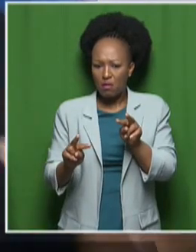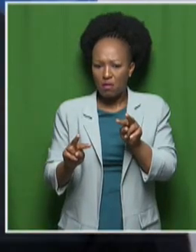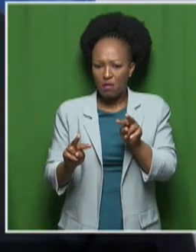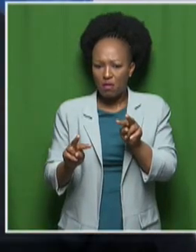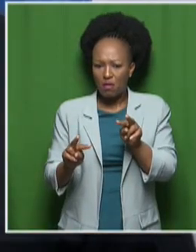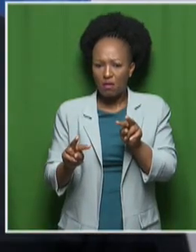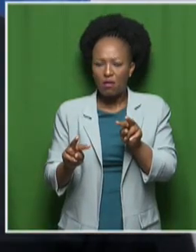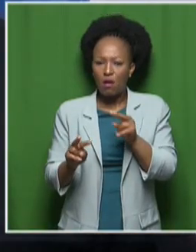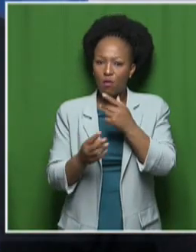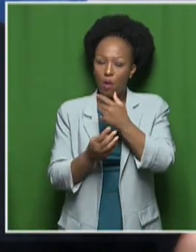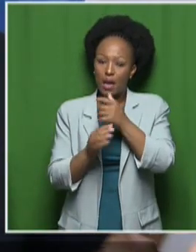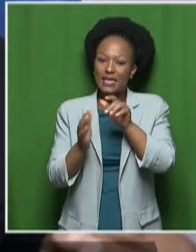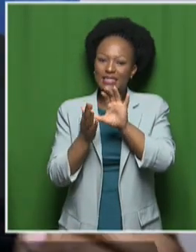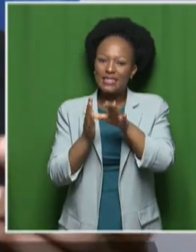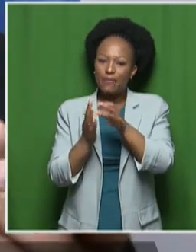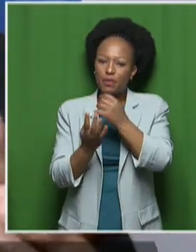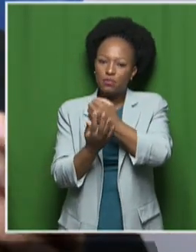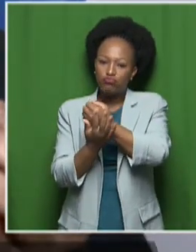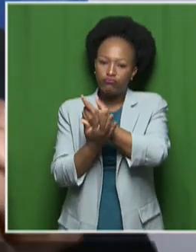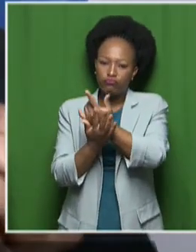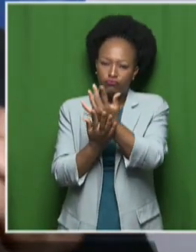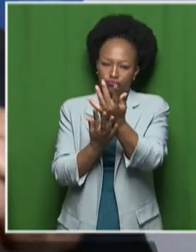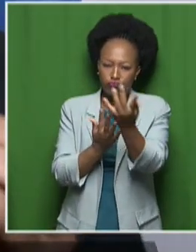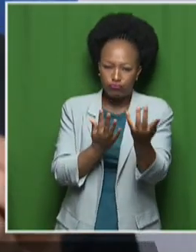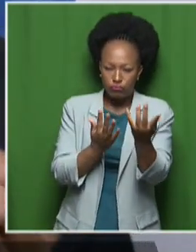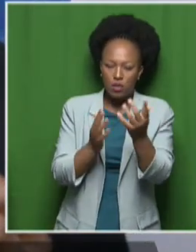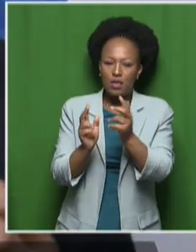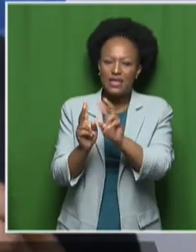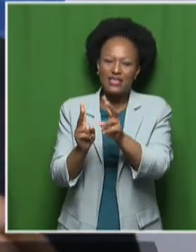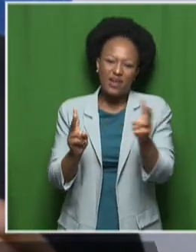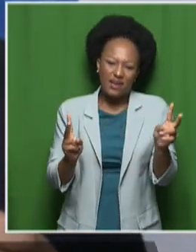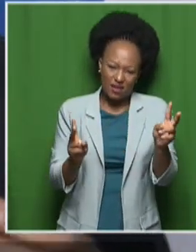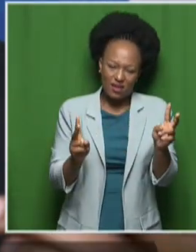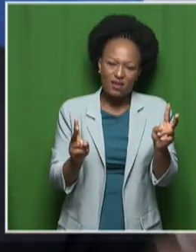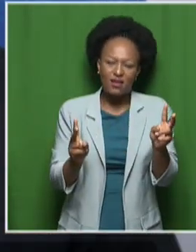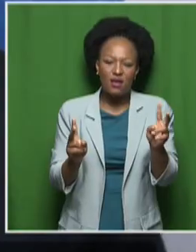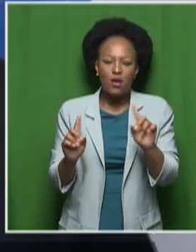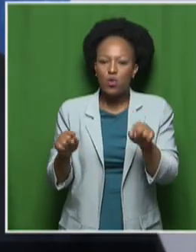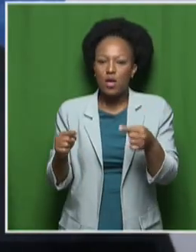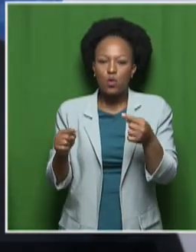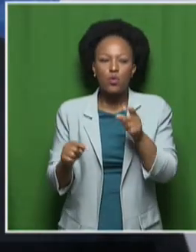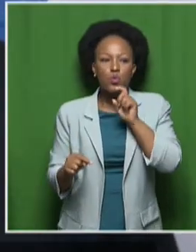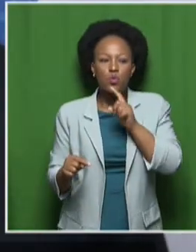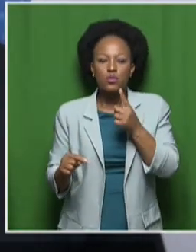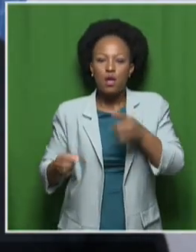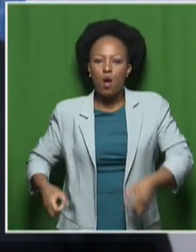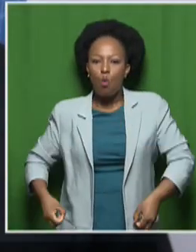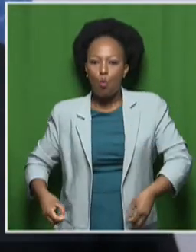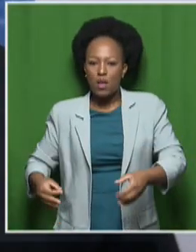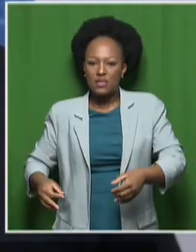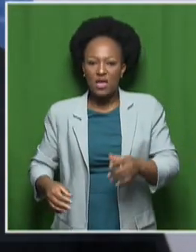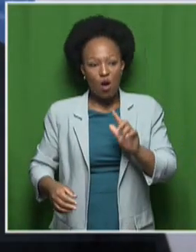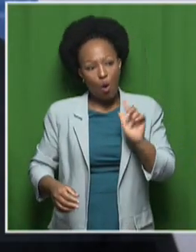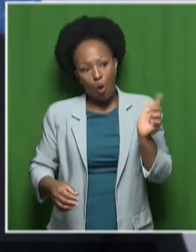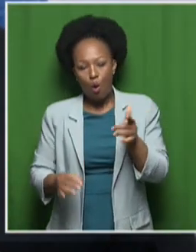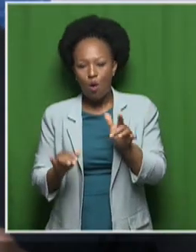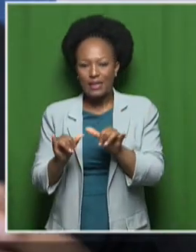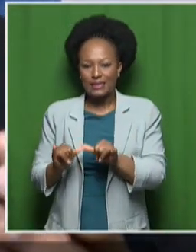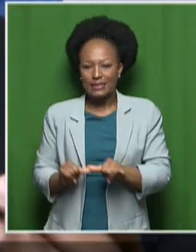it's quite a spectrum of people. So simply, you can't really just use a wheelchair for every single individual.